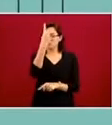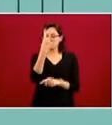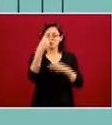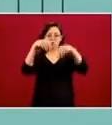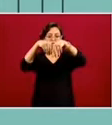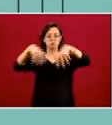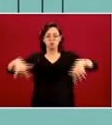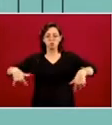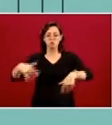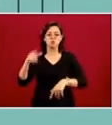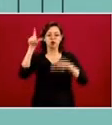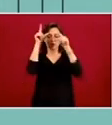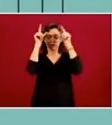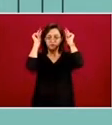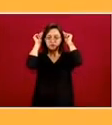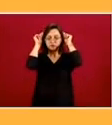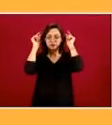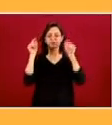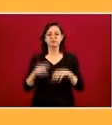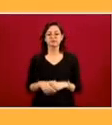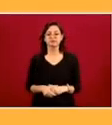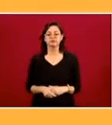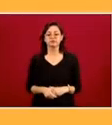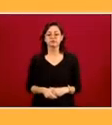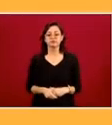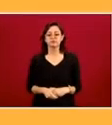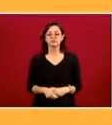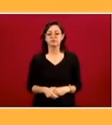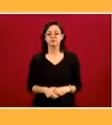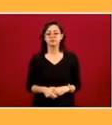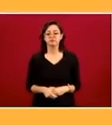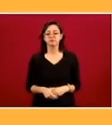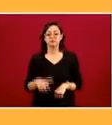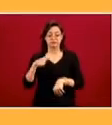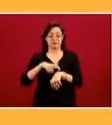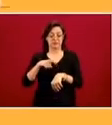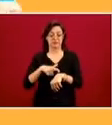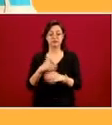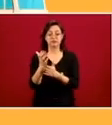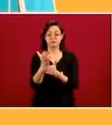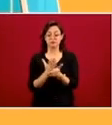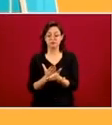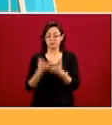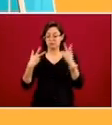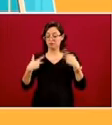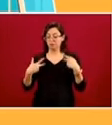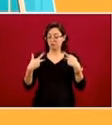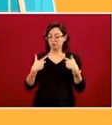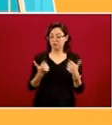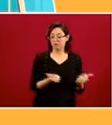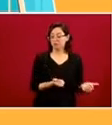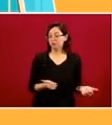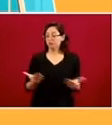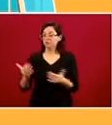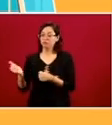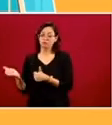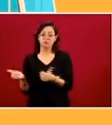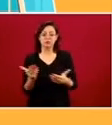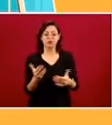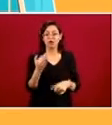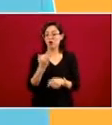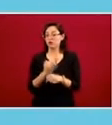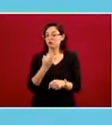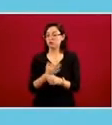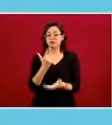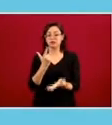25 patients at a time, and the same strategy is going to be implemented when it comes to nurse